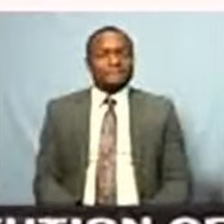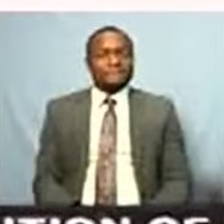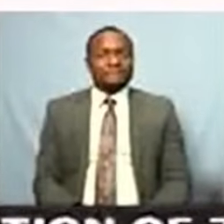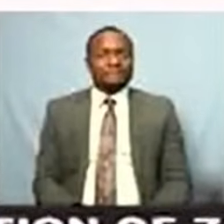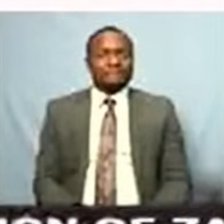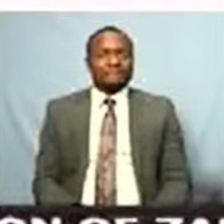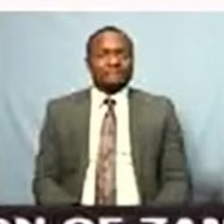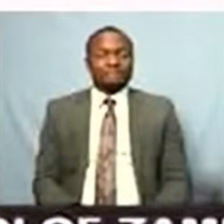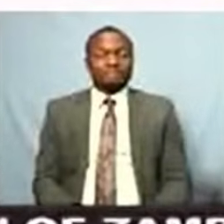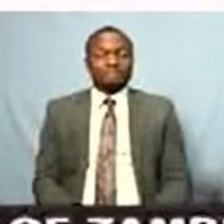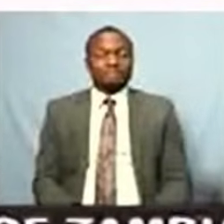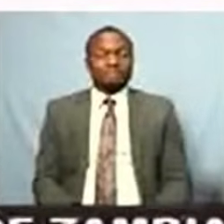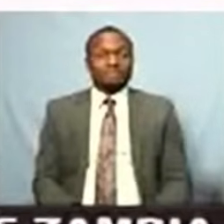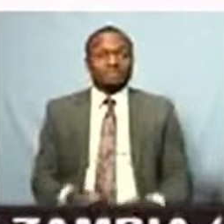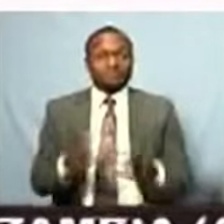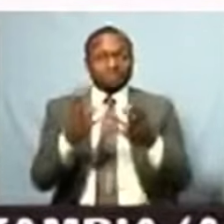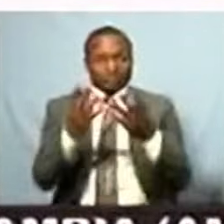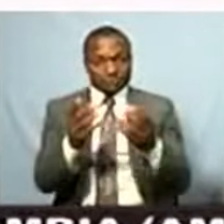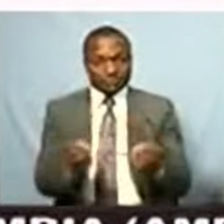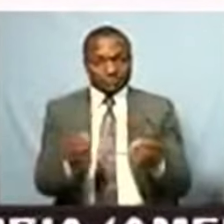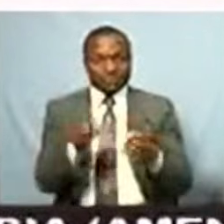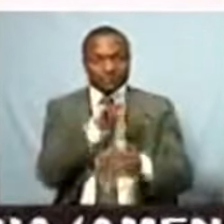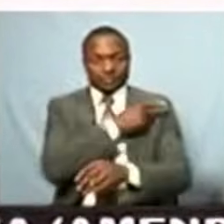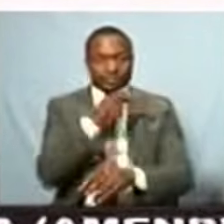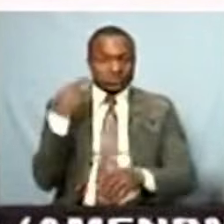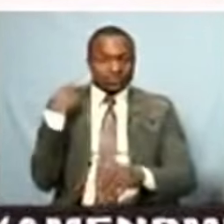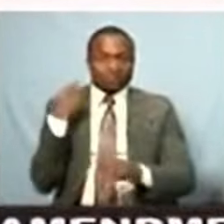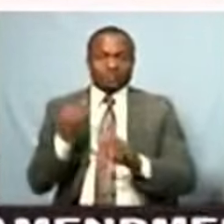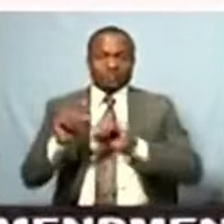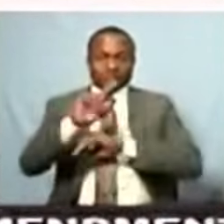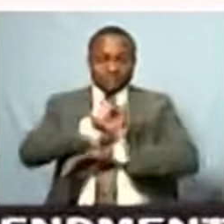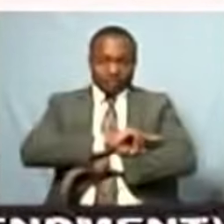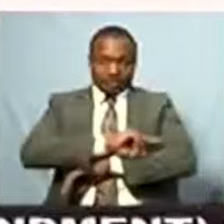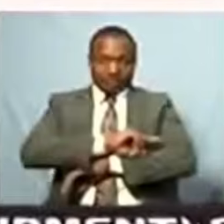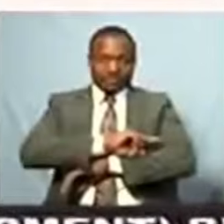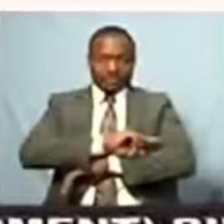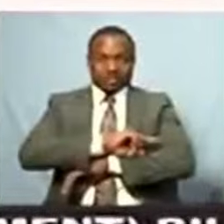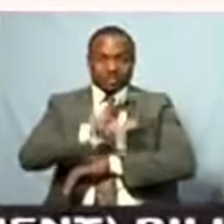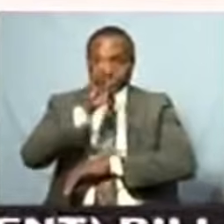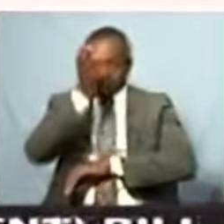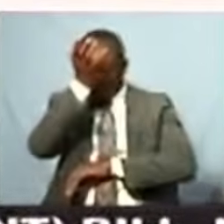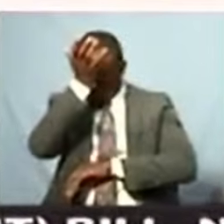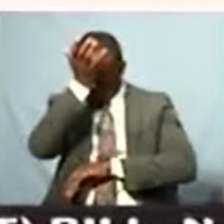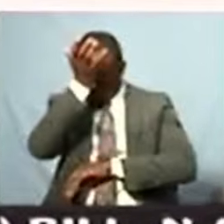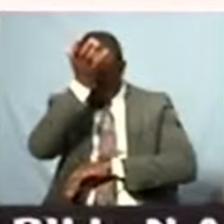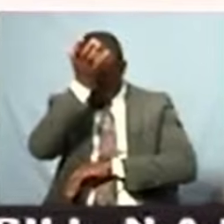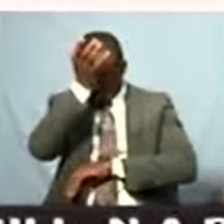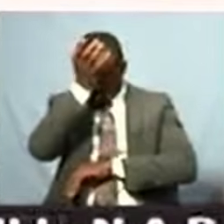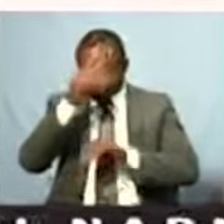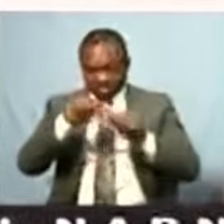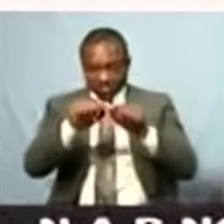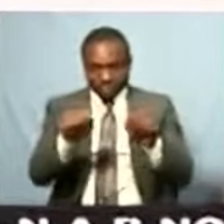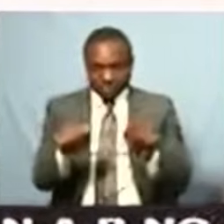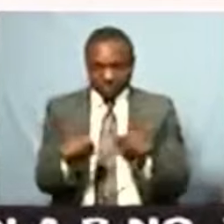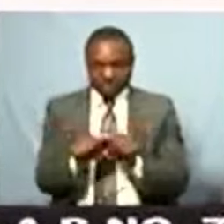as it relates to the dissolution of parliament a day preceding the date of the general elections.